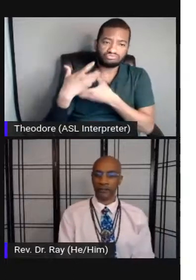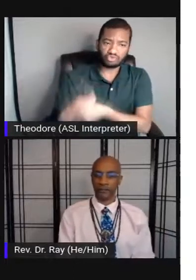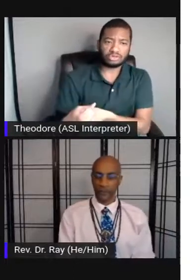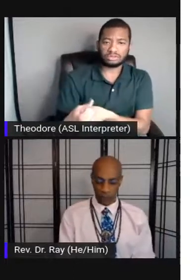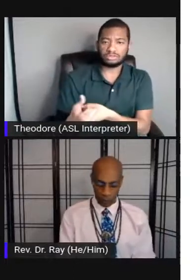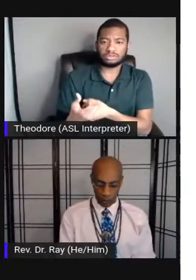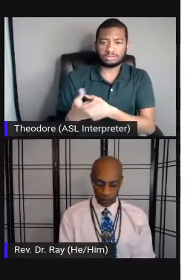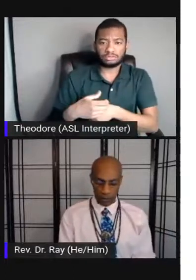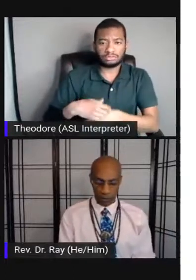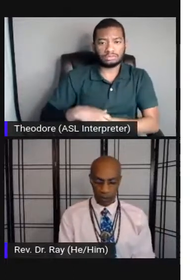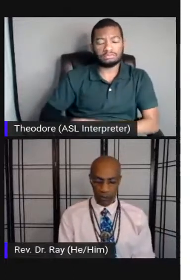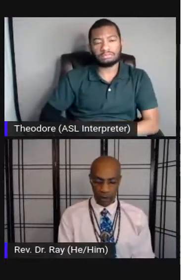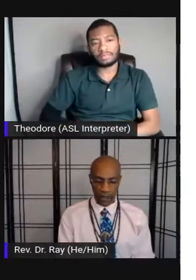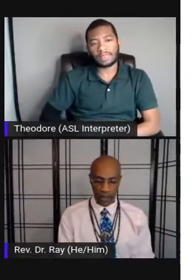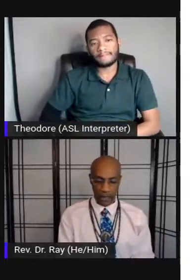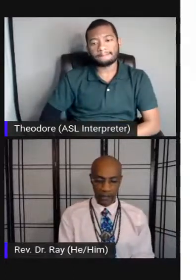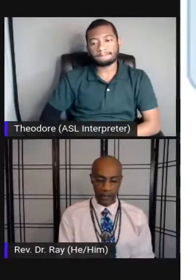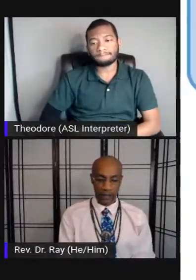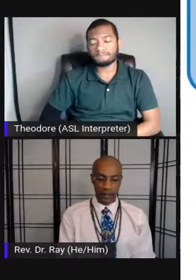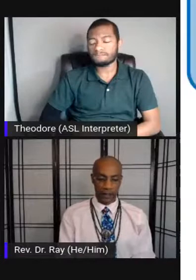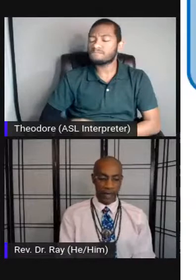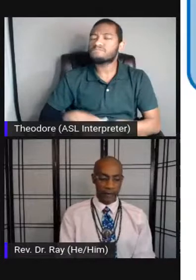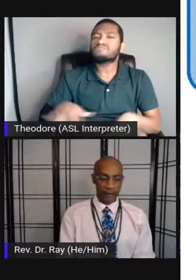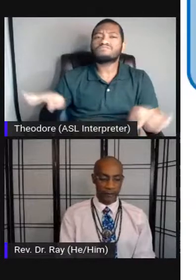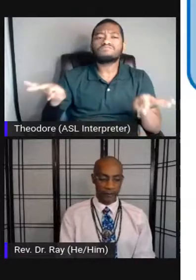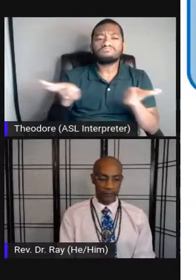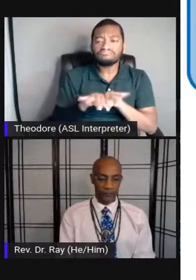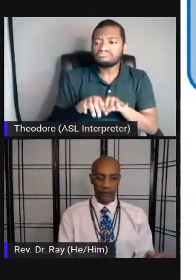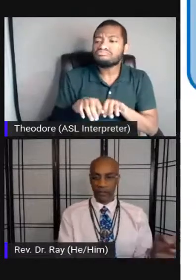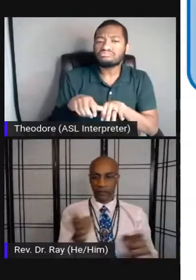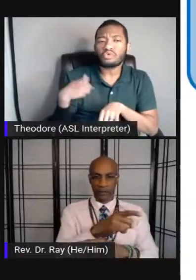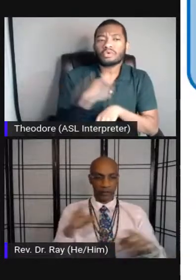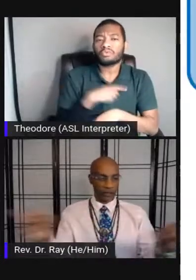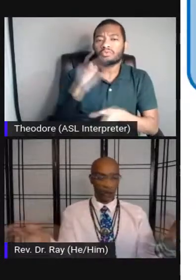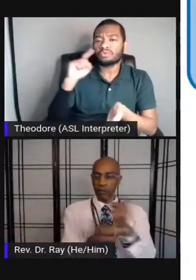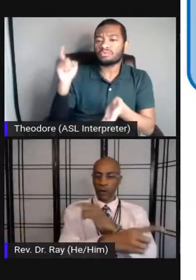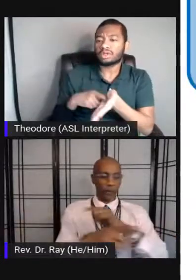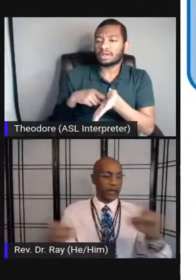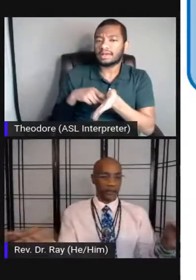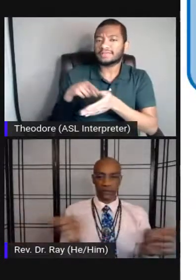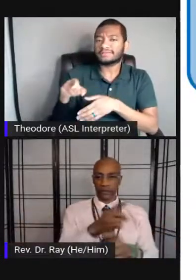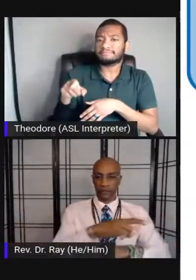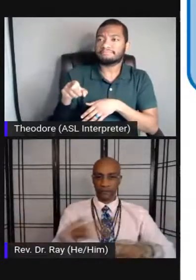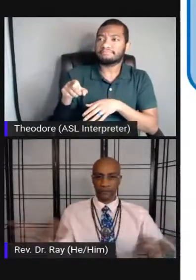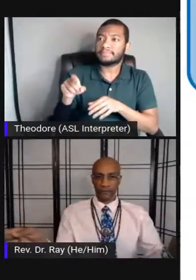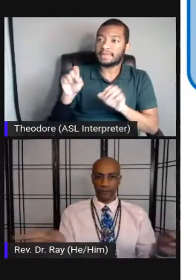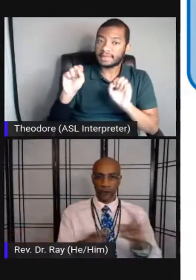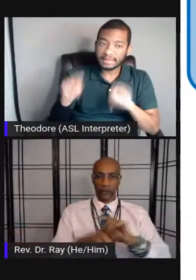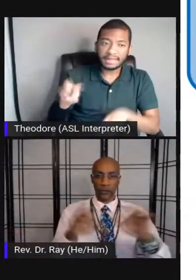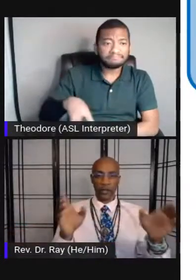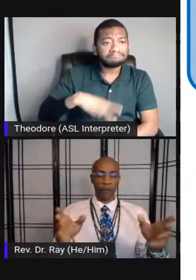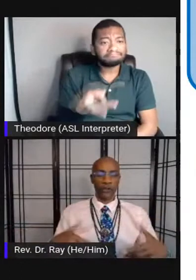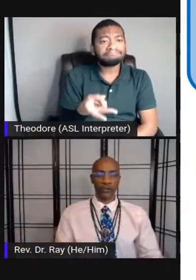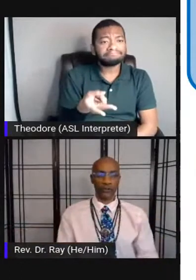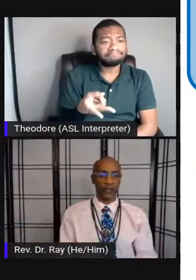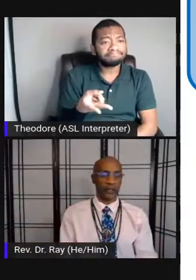trust. Well, it's important to recognize that this goes both ways, right?